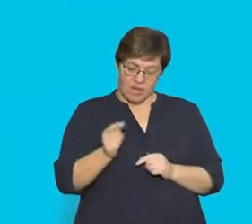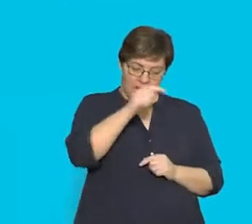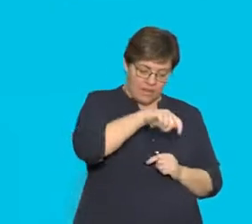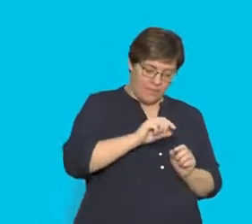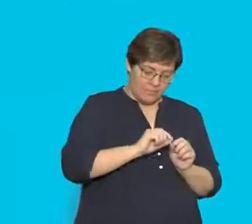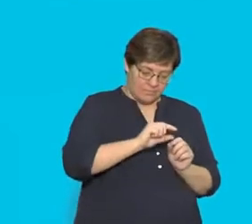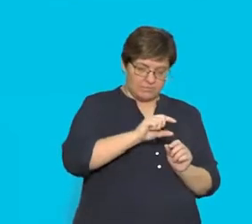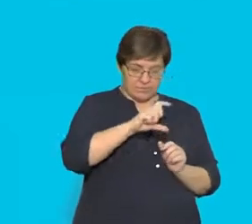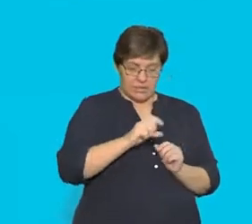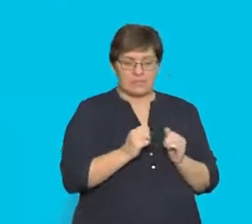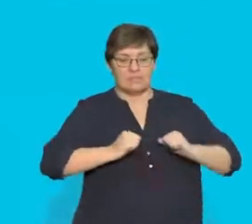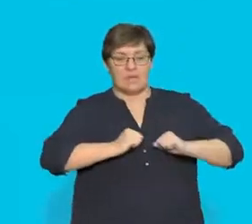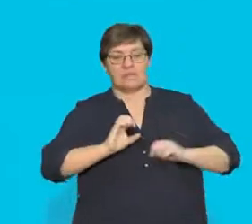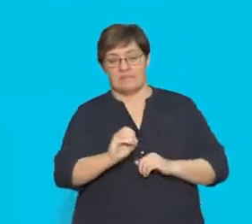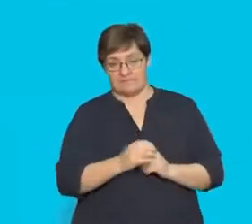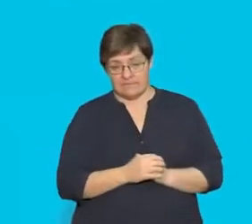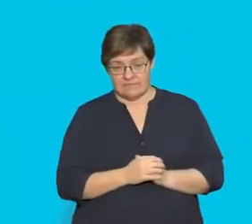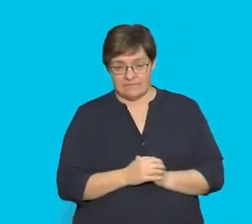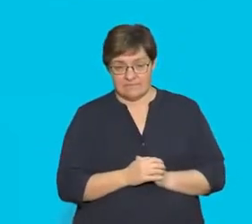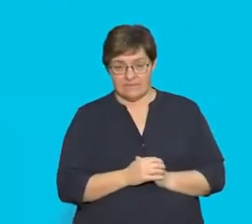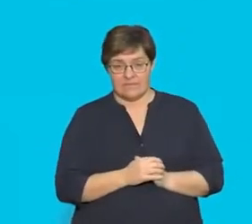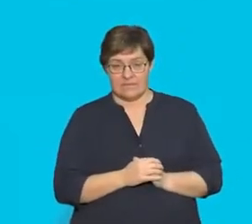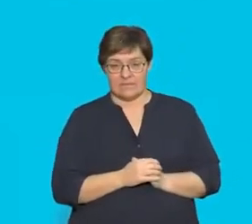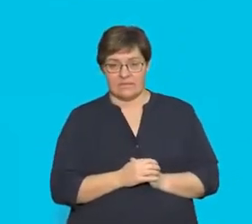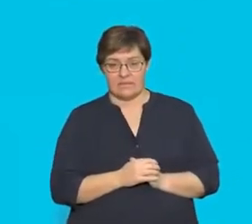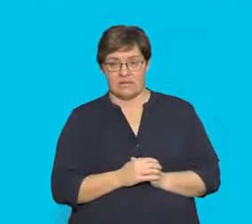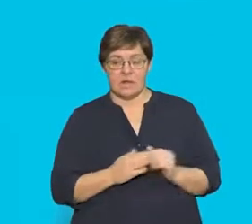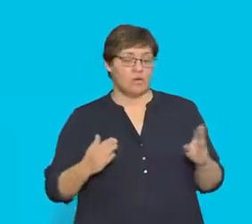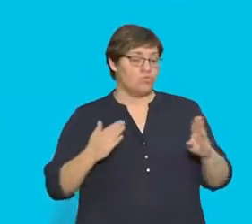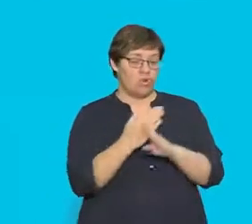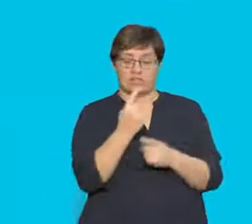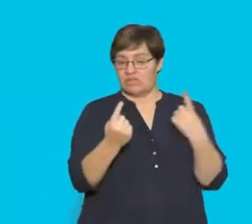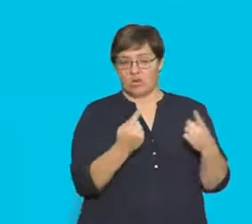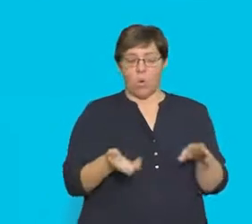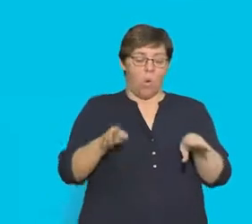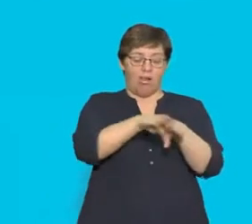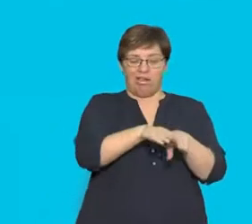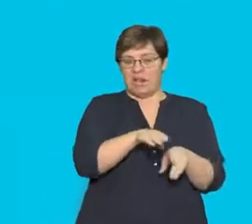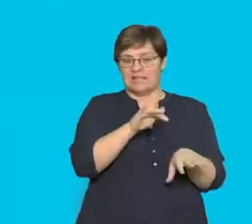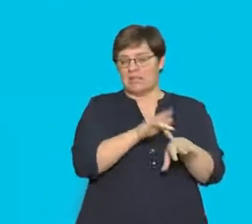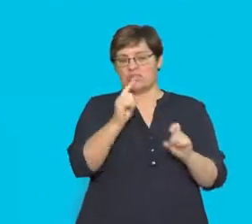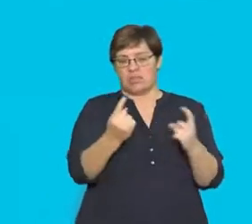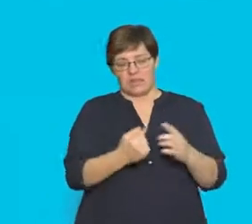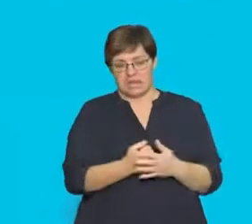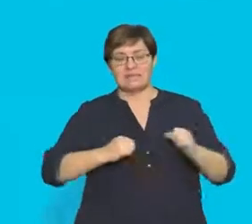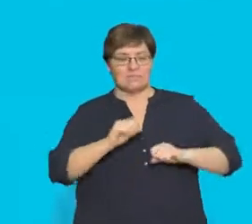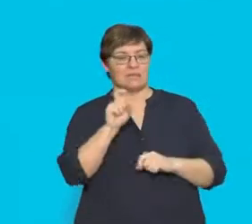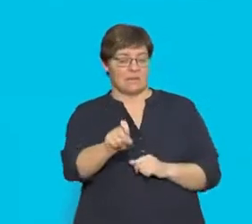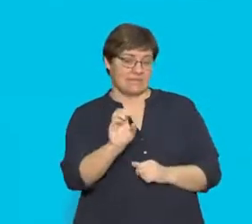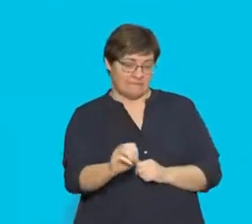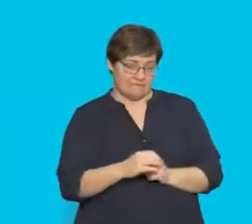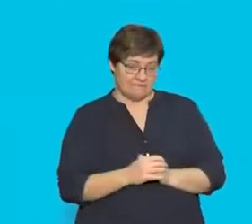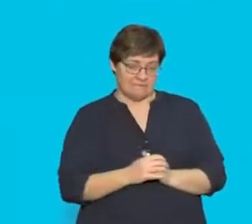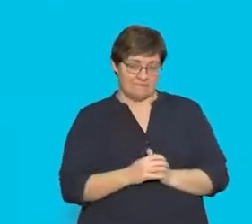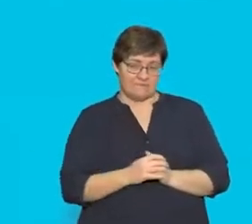must be spaced apart from each other. They never intersect or lie on top of each other, space between them,